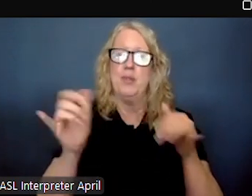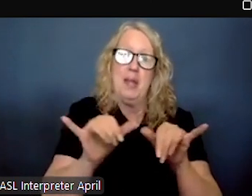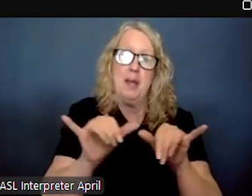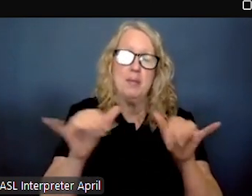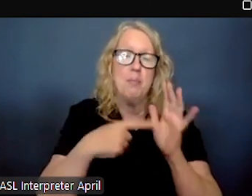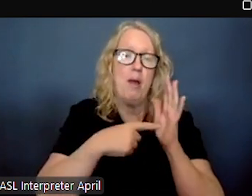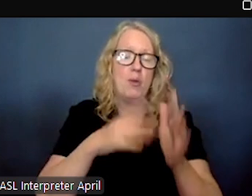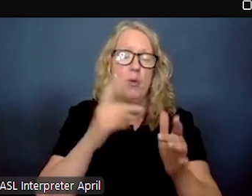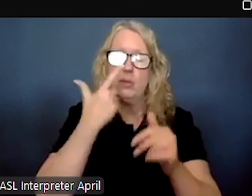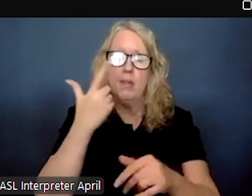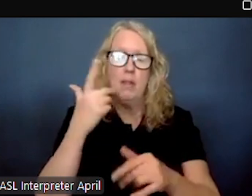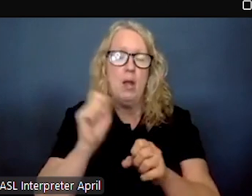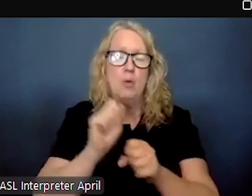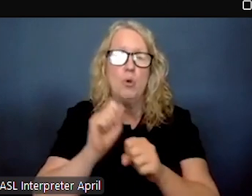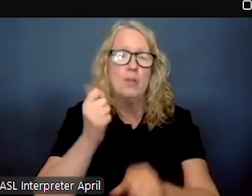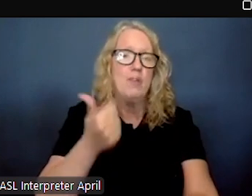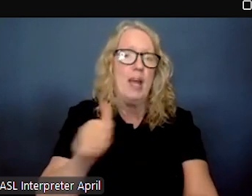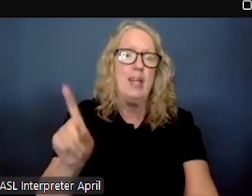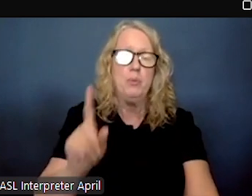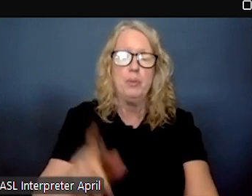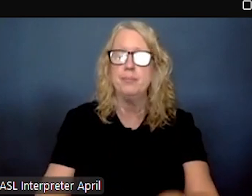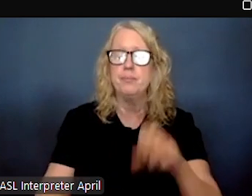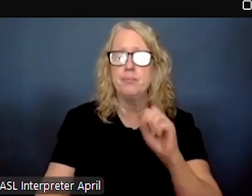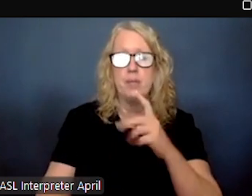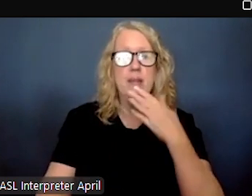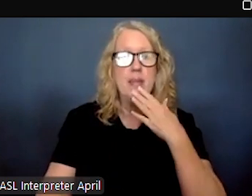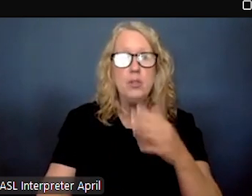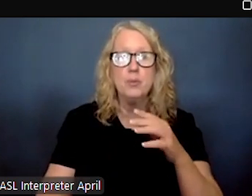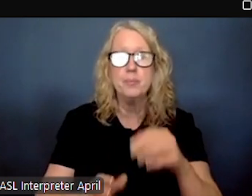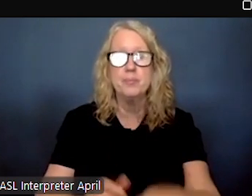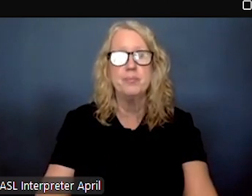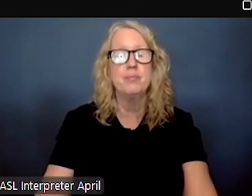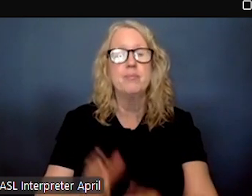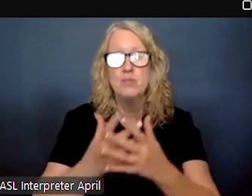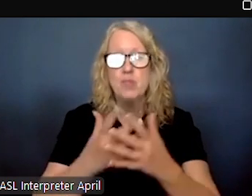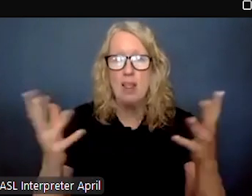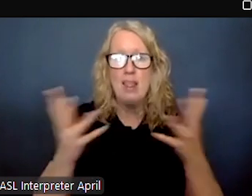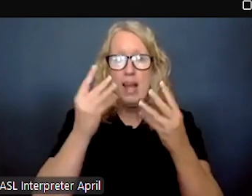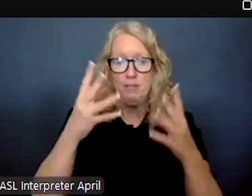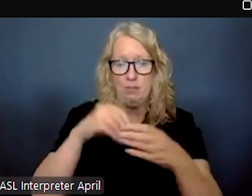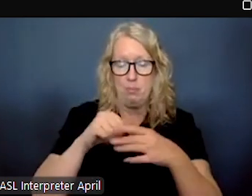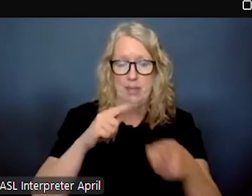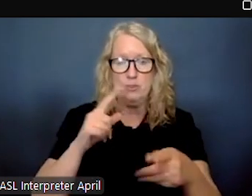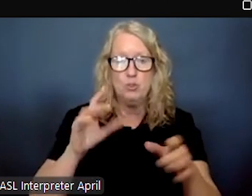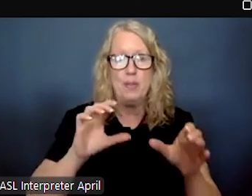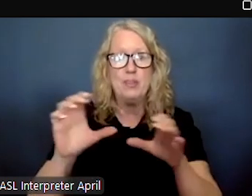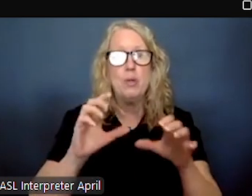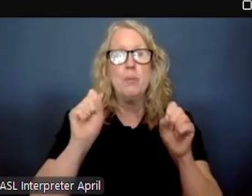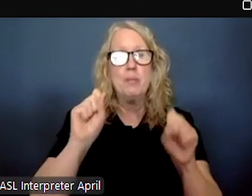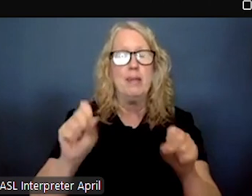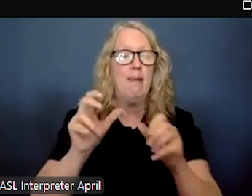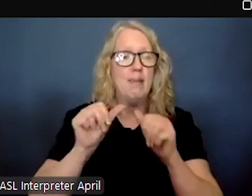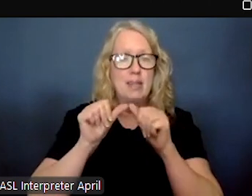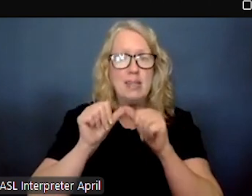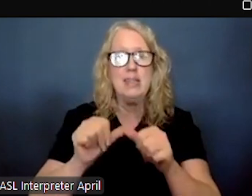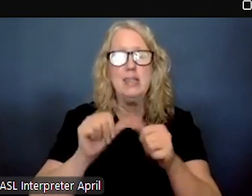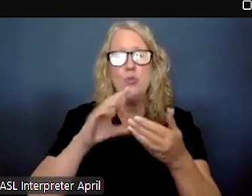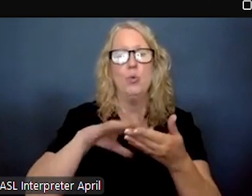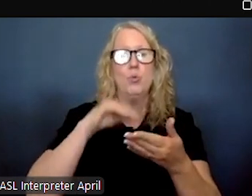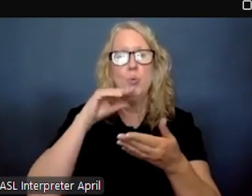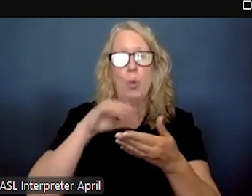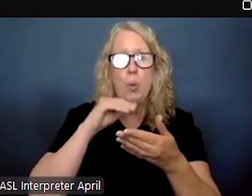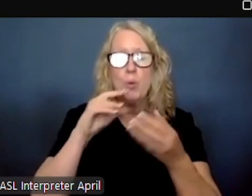go. Okay, nice, thank you. And you put a lot of information in the chat so individuals can continue to learn